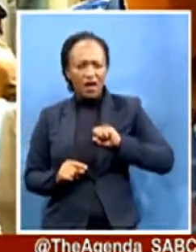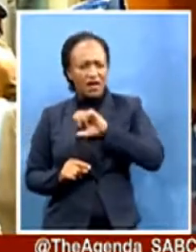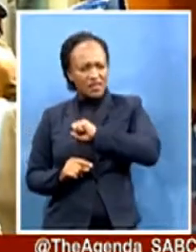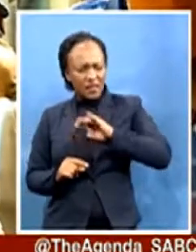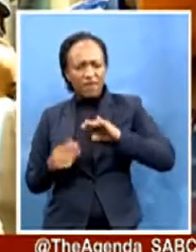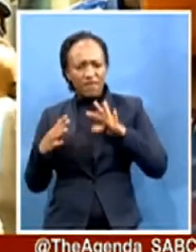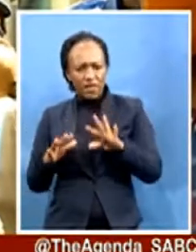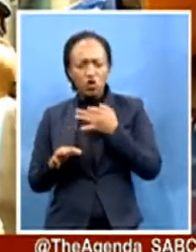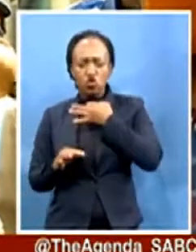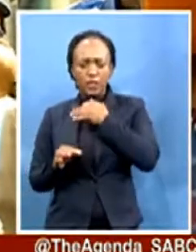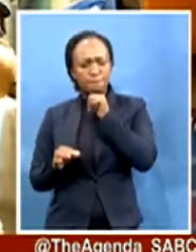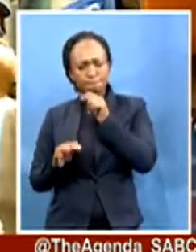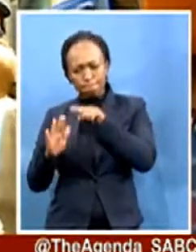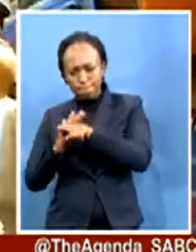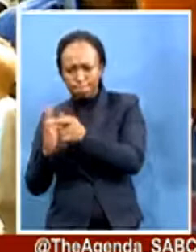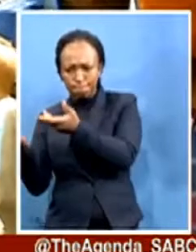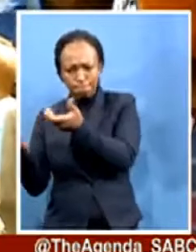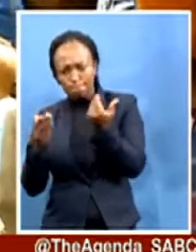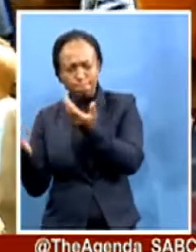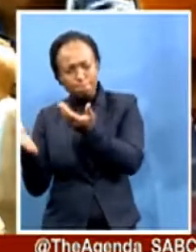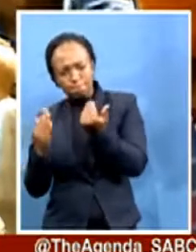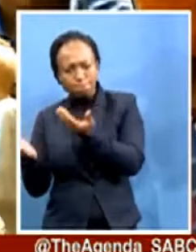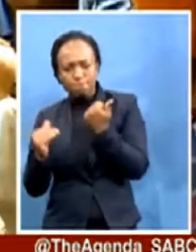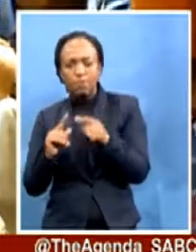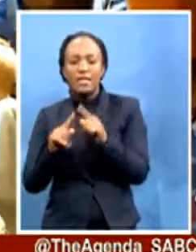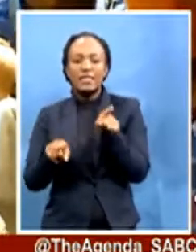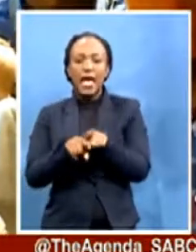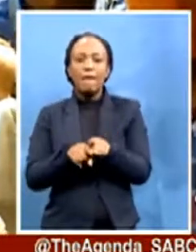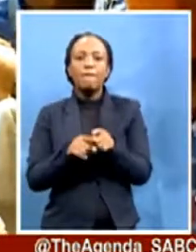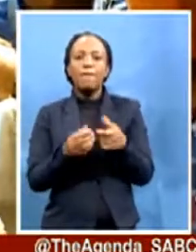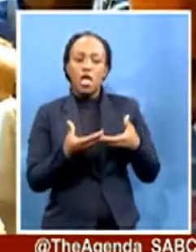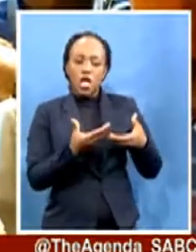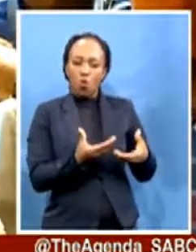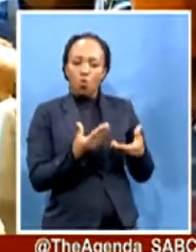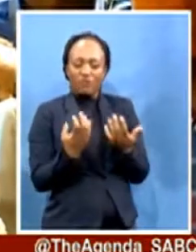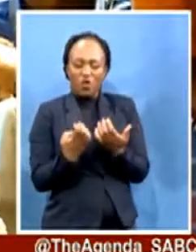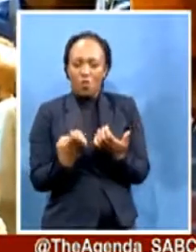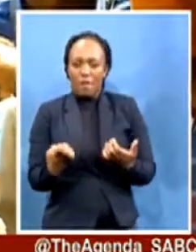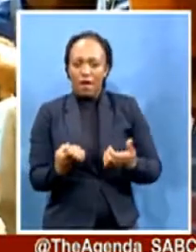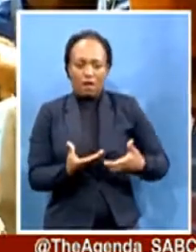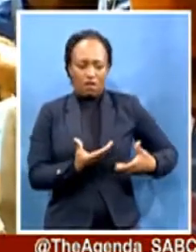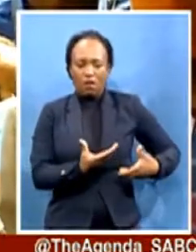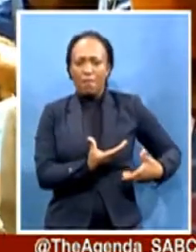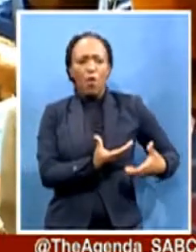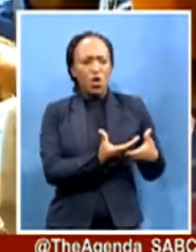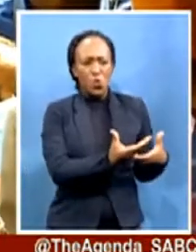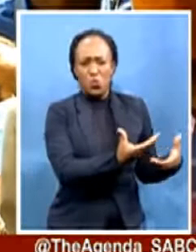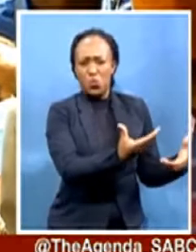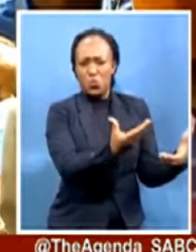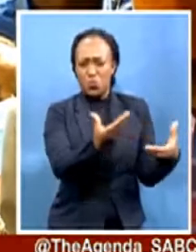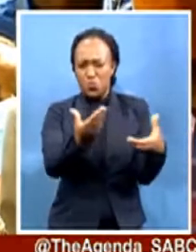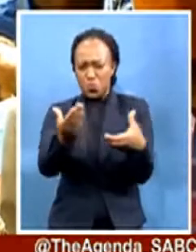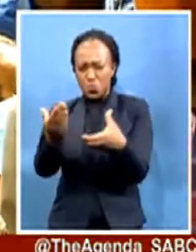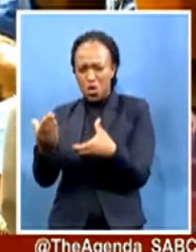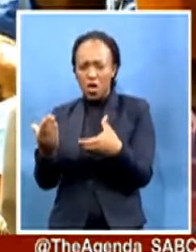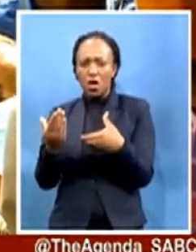go out there and look for the equipment and say we're going to put down this fire, and gone all out and extinguish the fire, and not